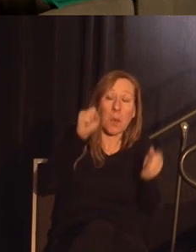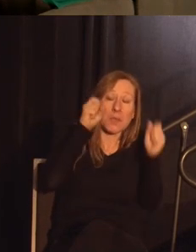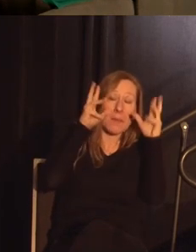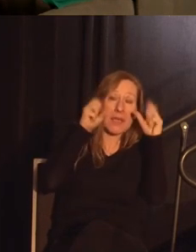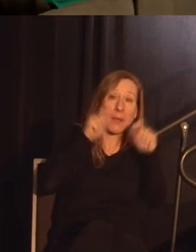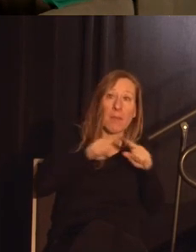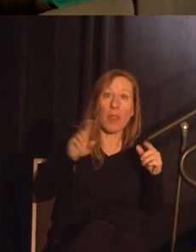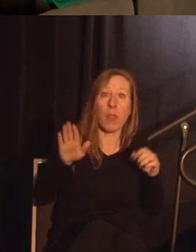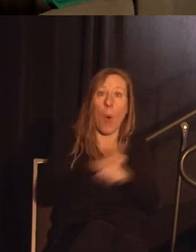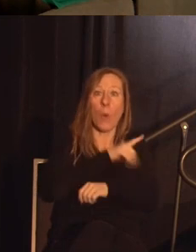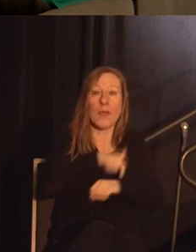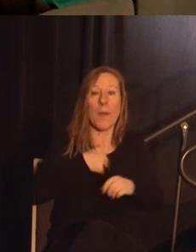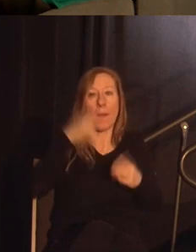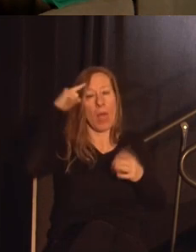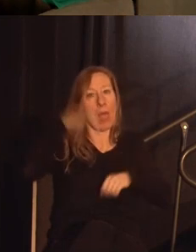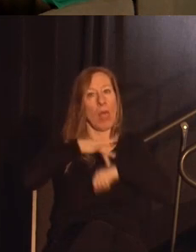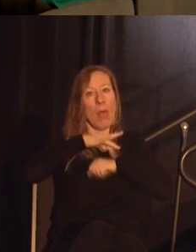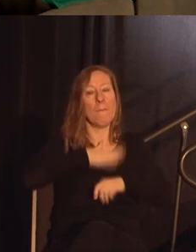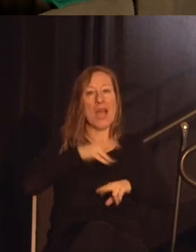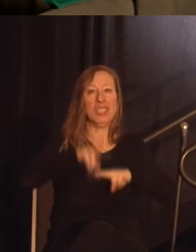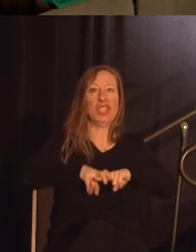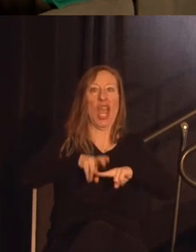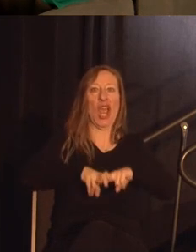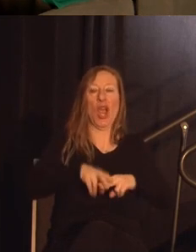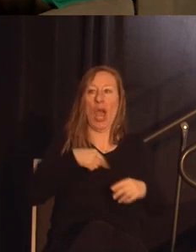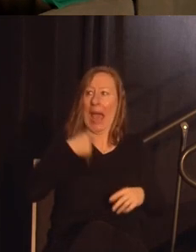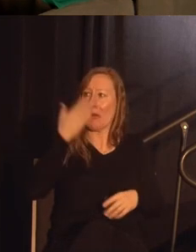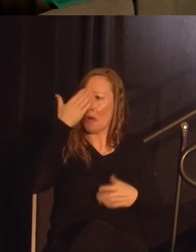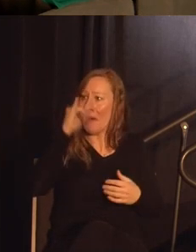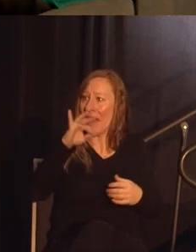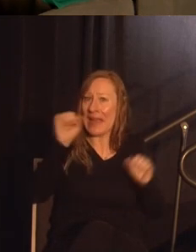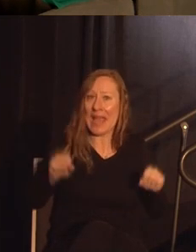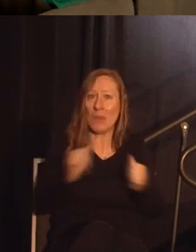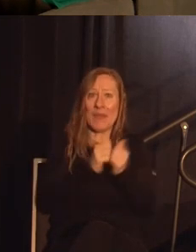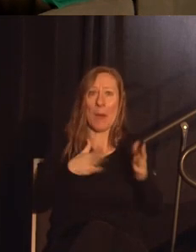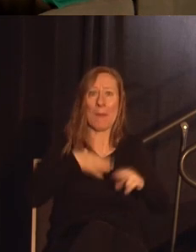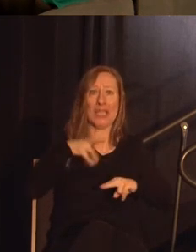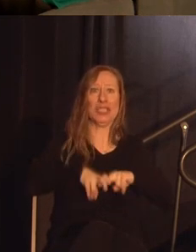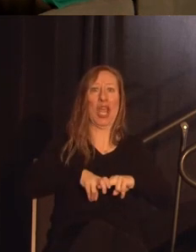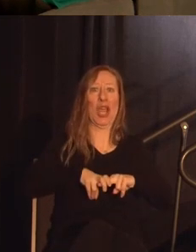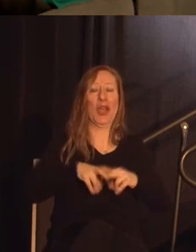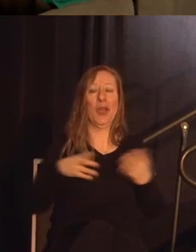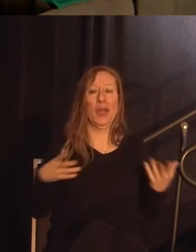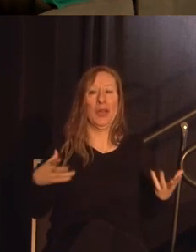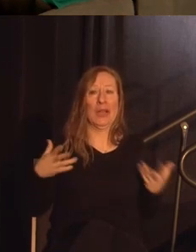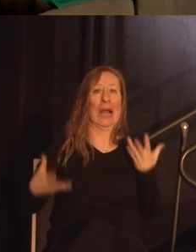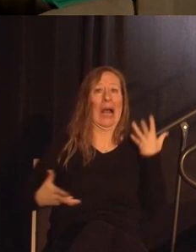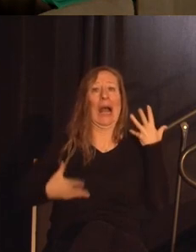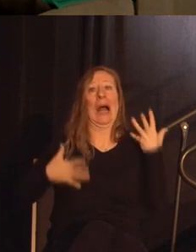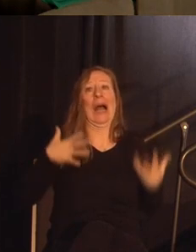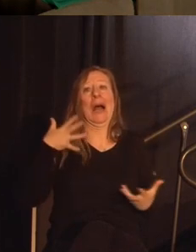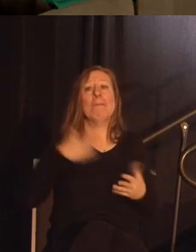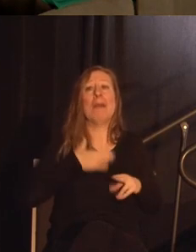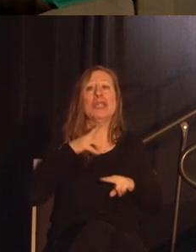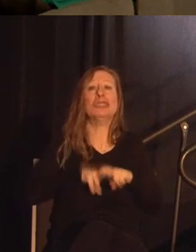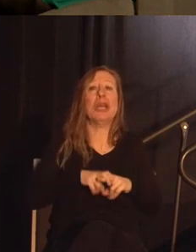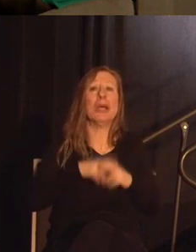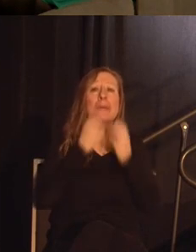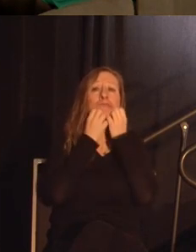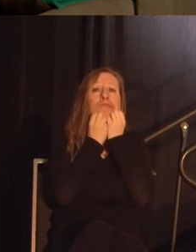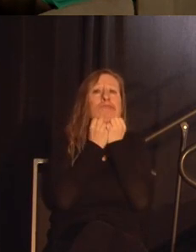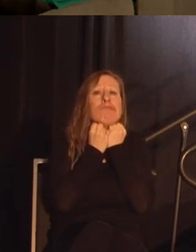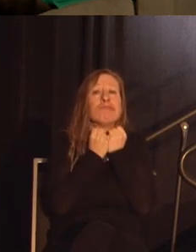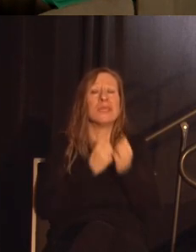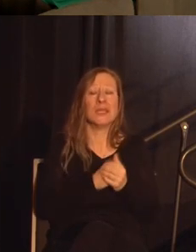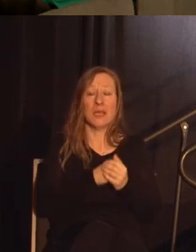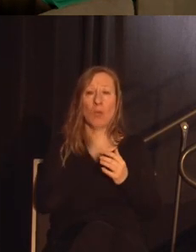wish I had my chair. Like I was just like, I don't know if I can do this without my chair. I'm like, my chair. So I'm really attached to